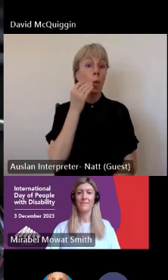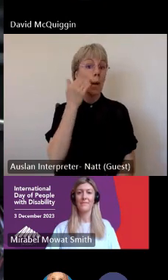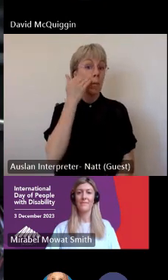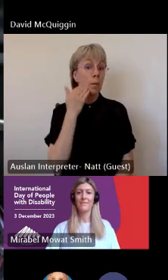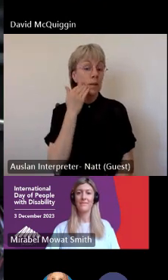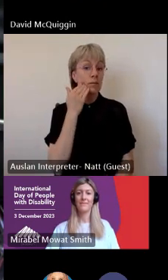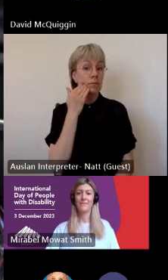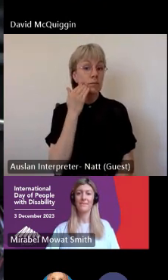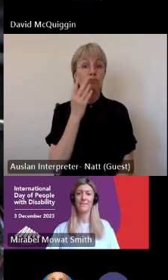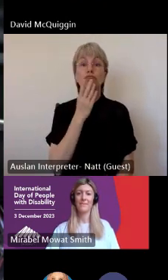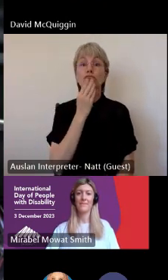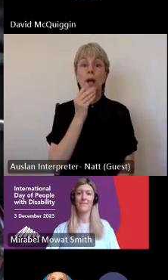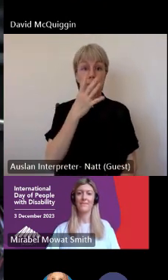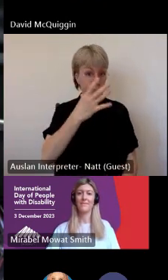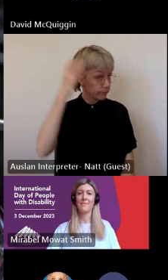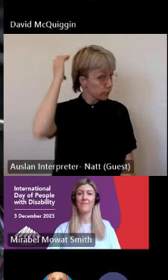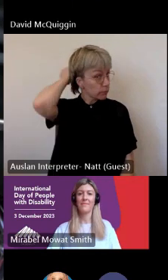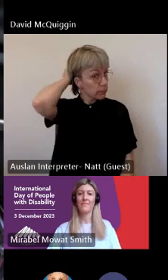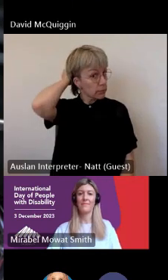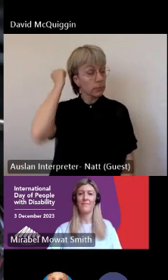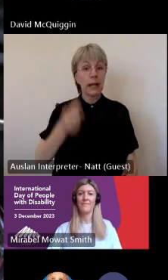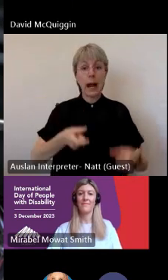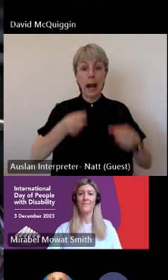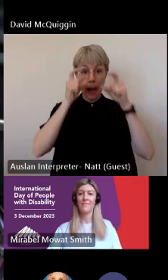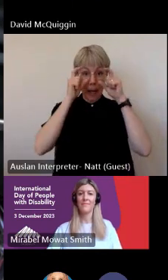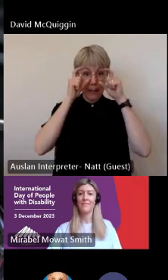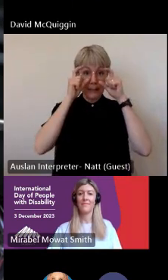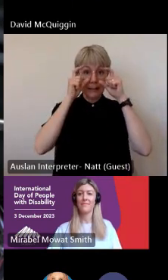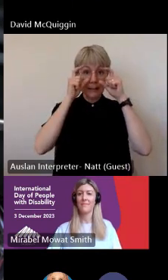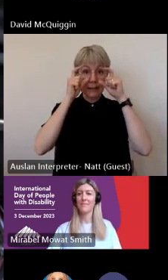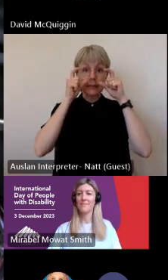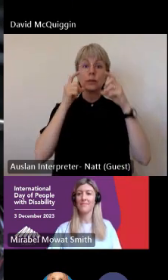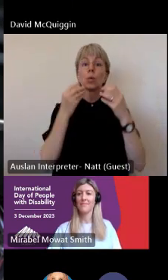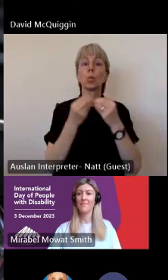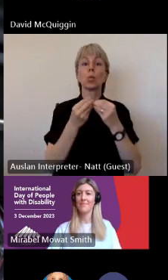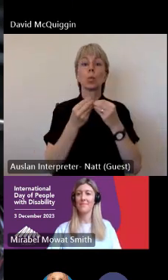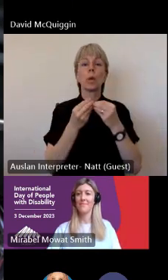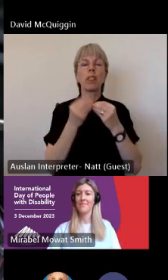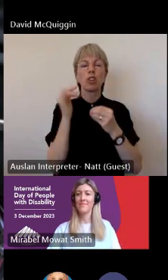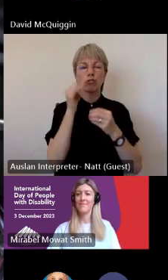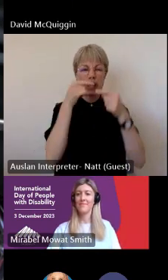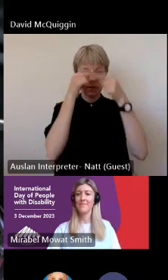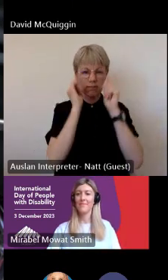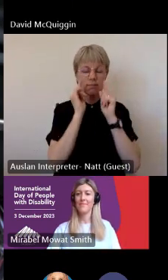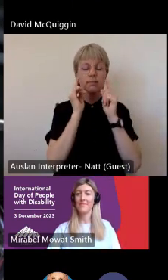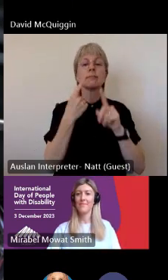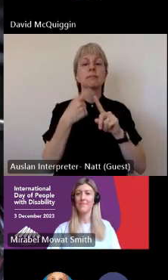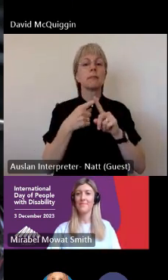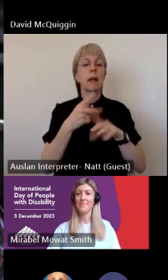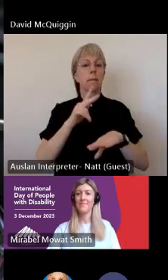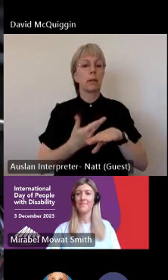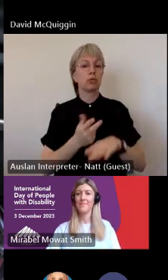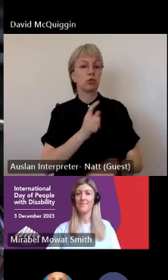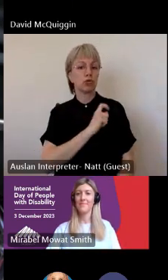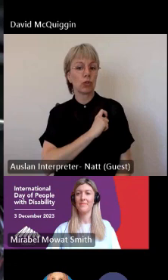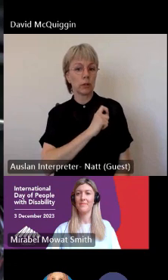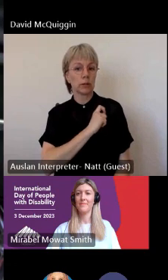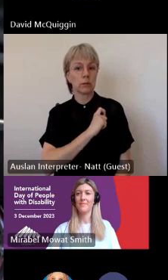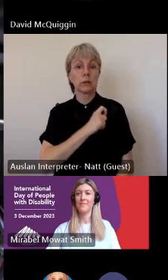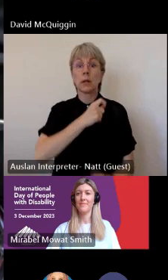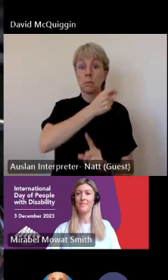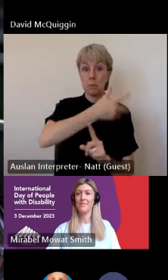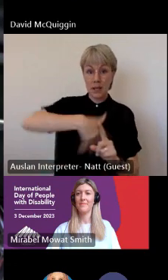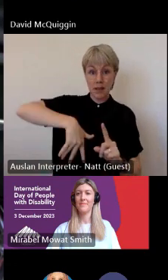and I'm wearing glasses, green-rimmed glasses, and a tealed coloured shirt. Behind me, I've got the screen for